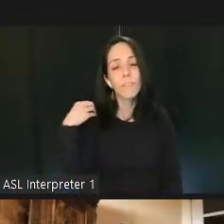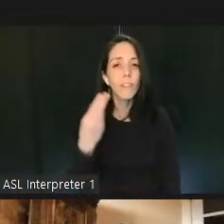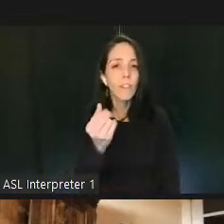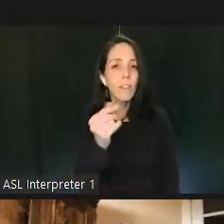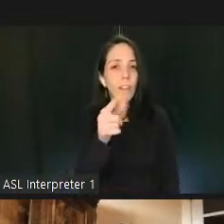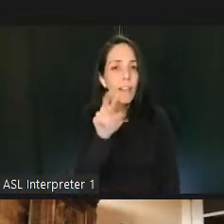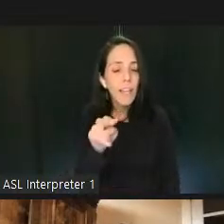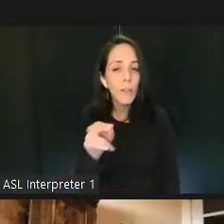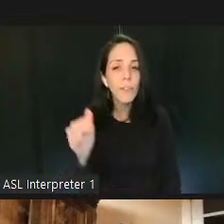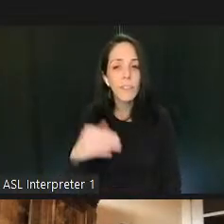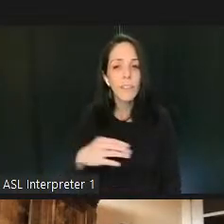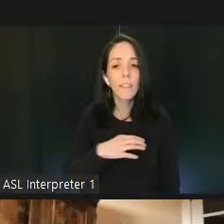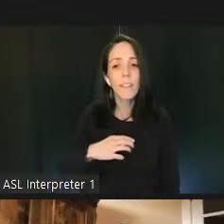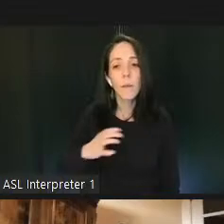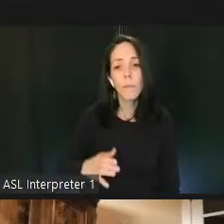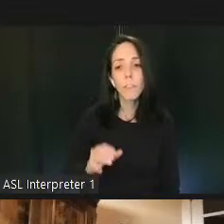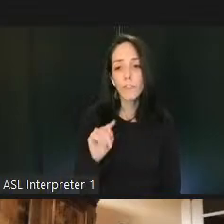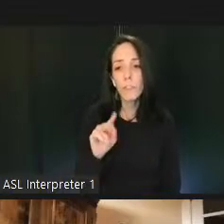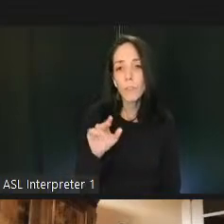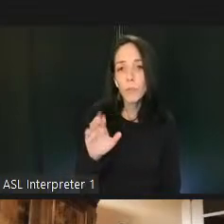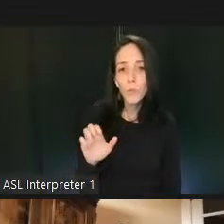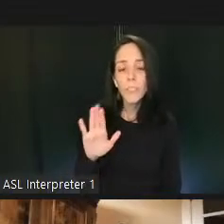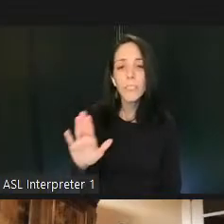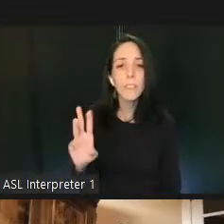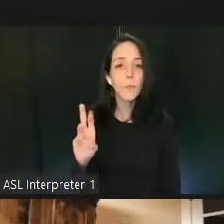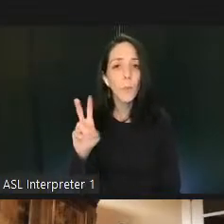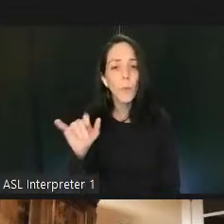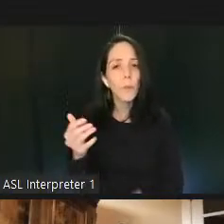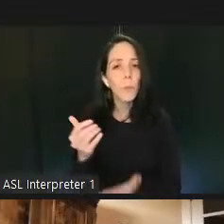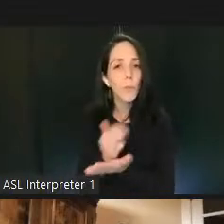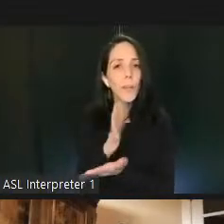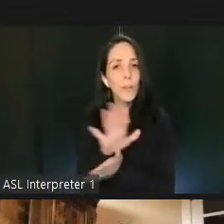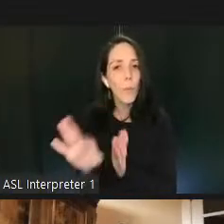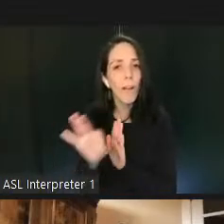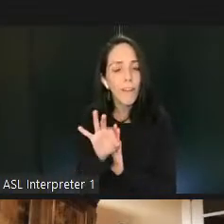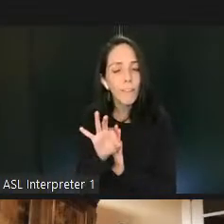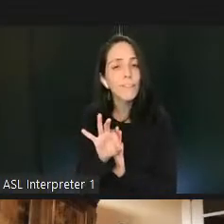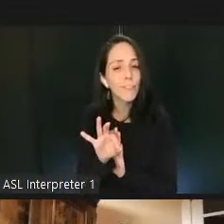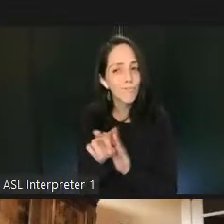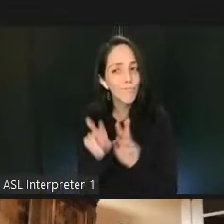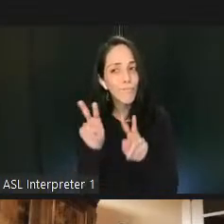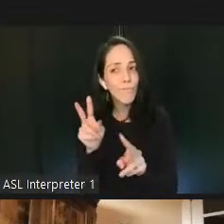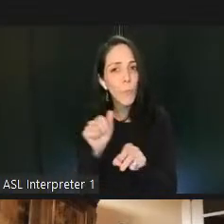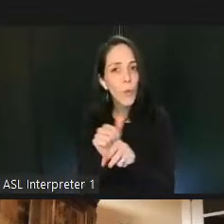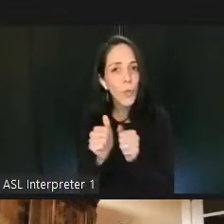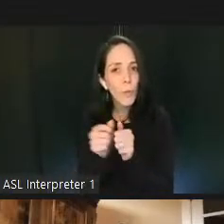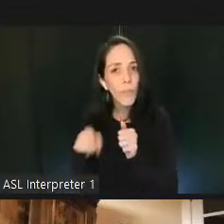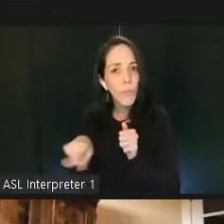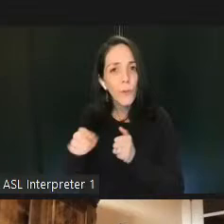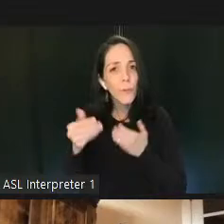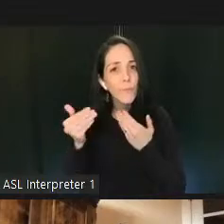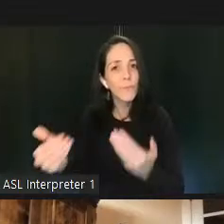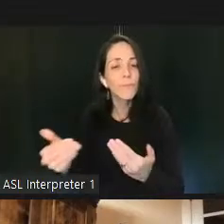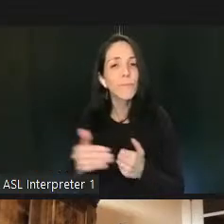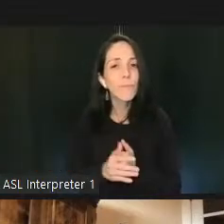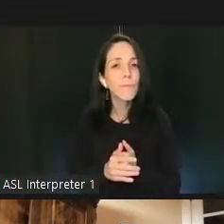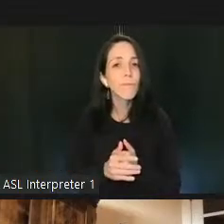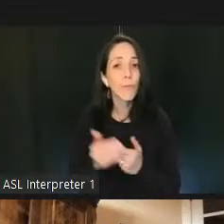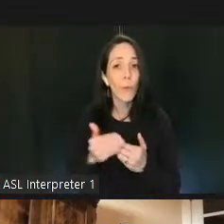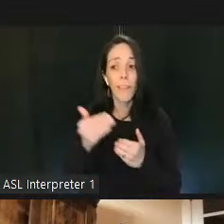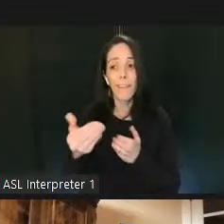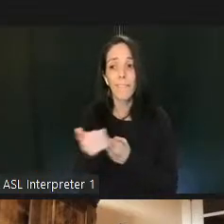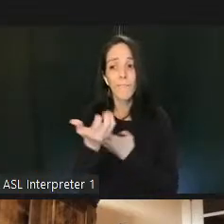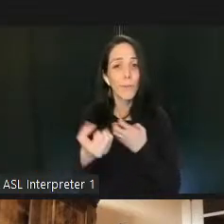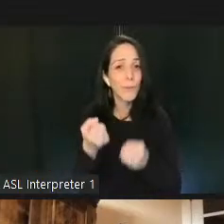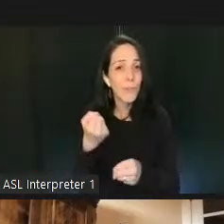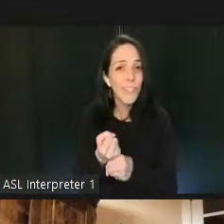Treese, and Commissioner Willie on winning their election, and look forward to working with you for the next few years.